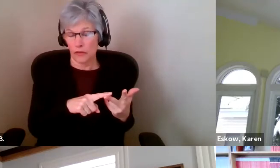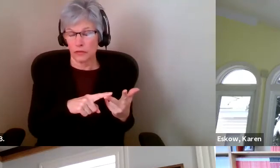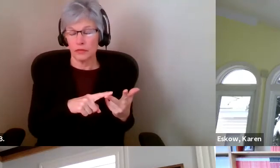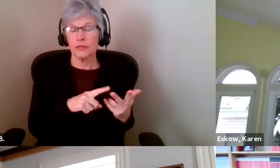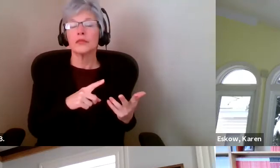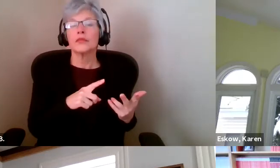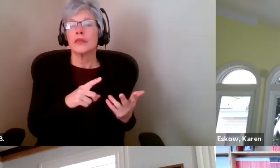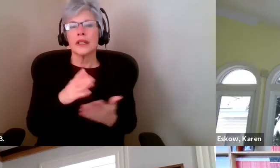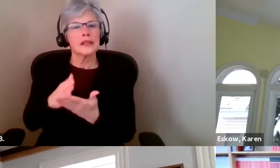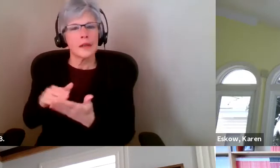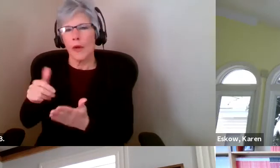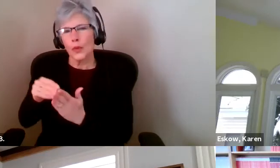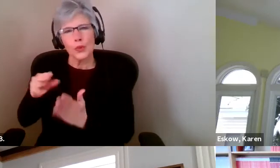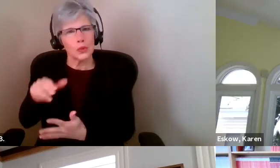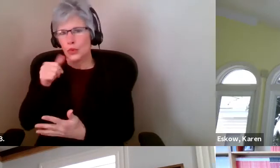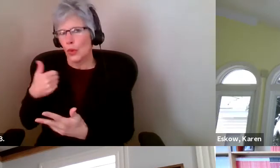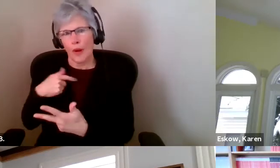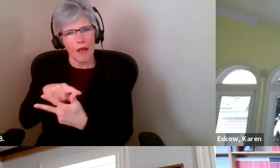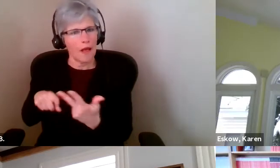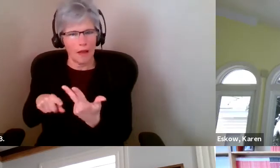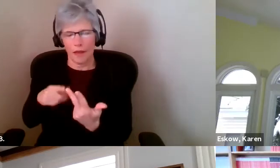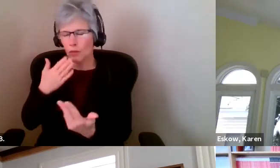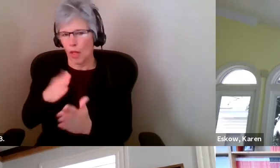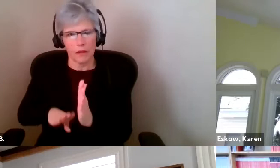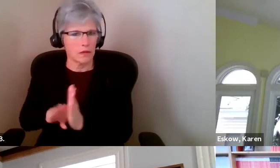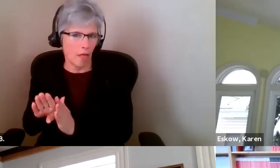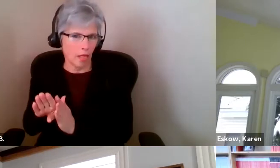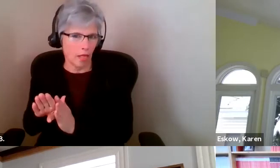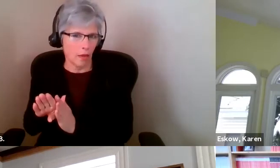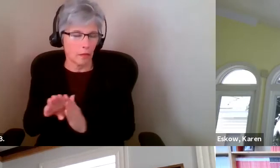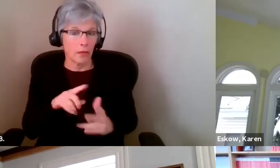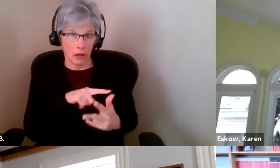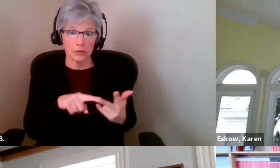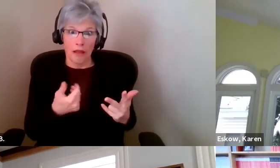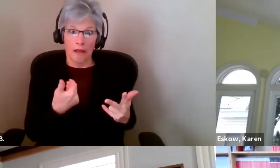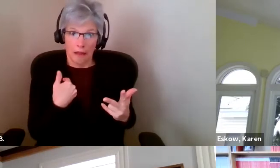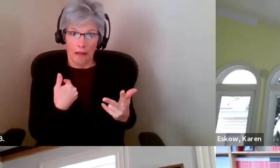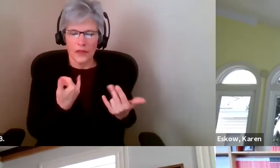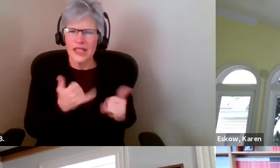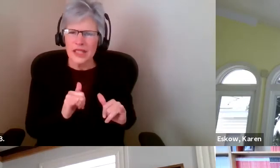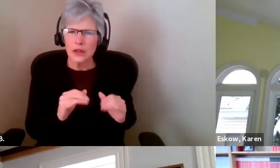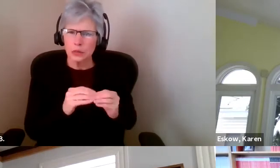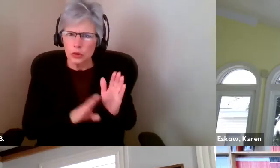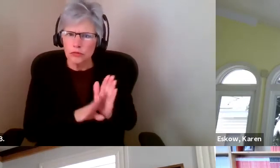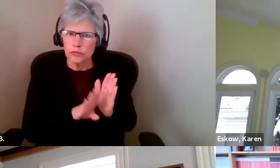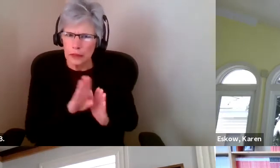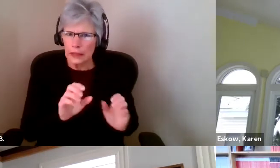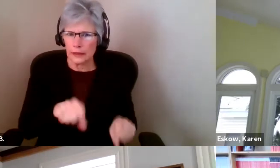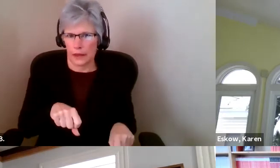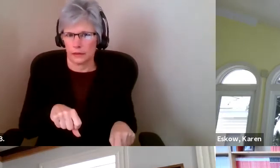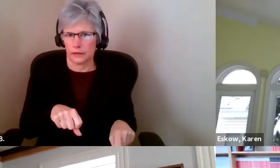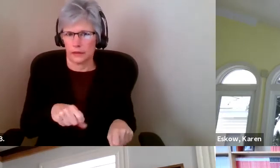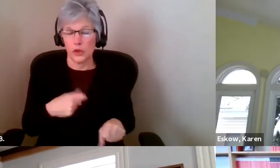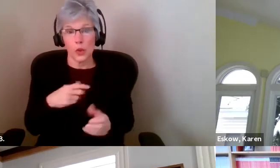don't come with all three areas so well developed. So we want to look at our students in a more holistic way. That's part of what